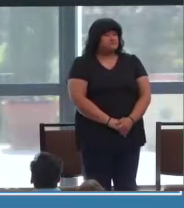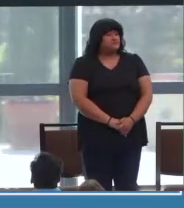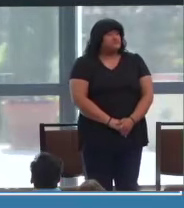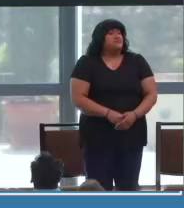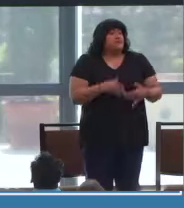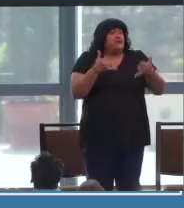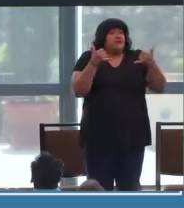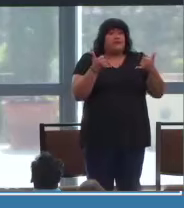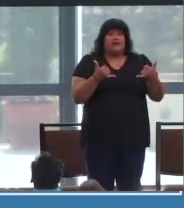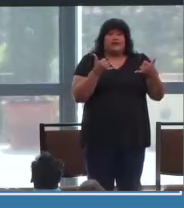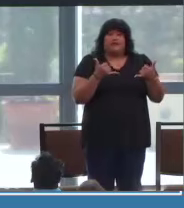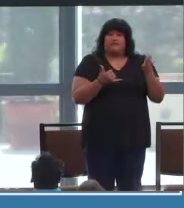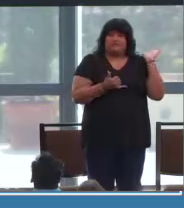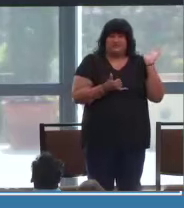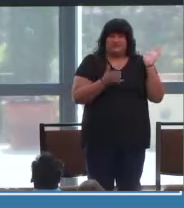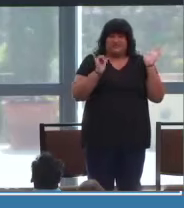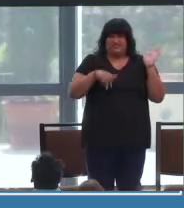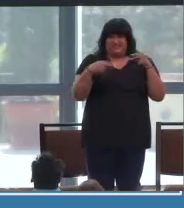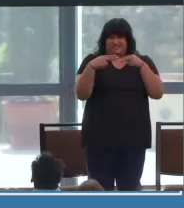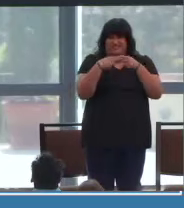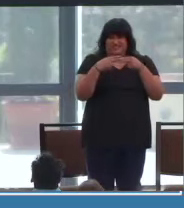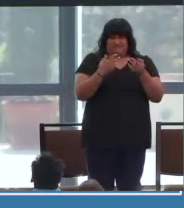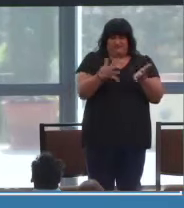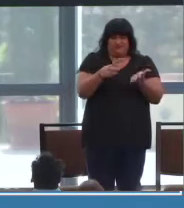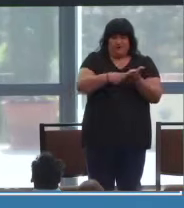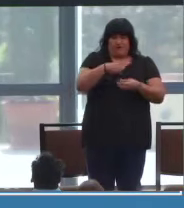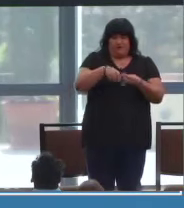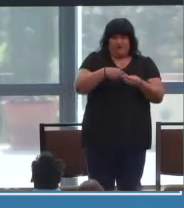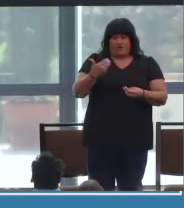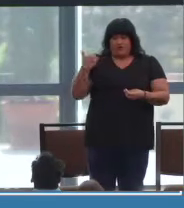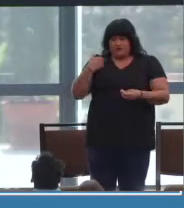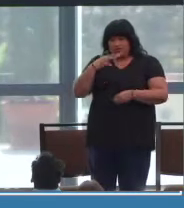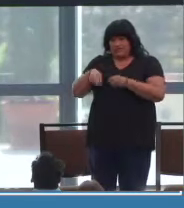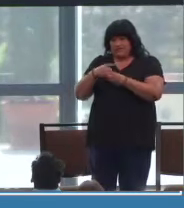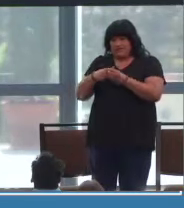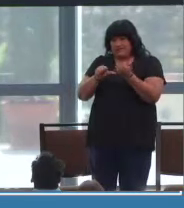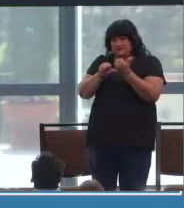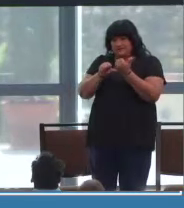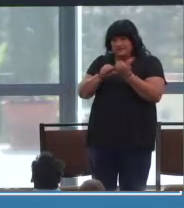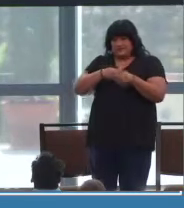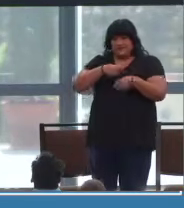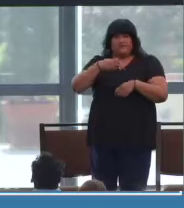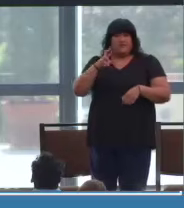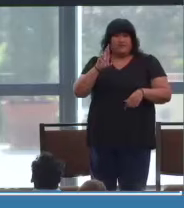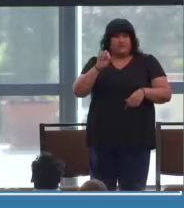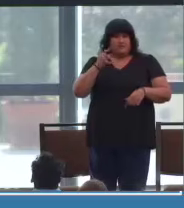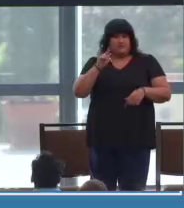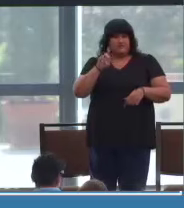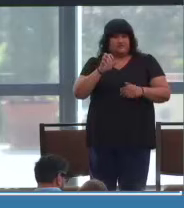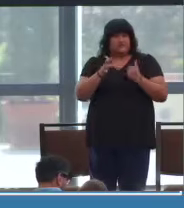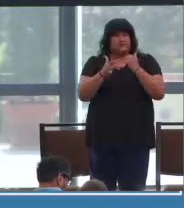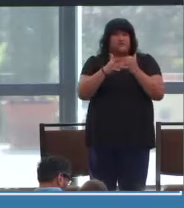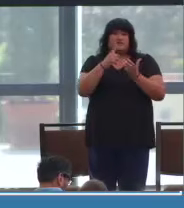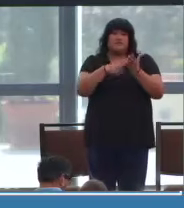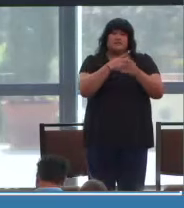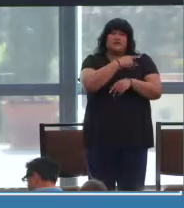So now here is the slide that I was talking about earlier when we think about assisted reproductive technology. So again, sometimes